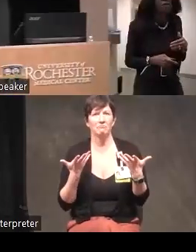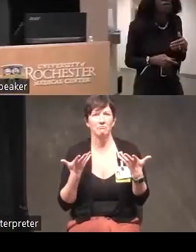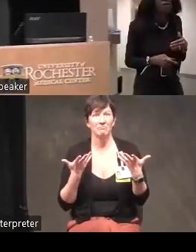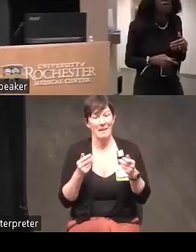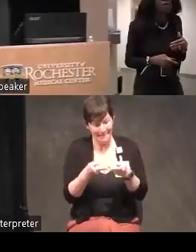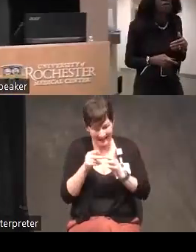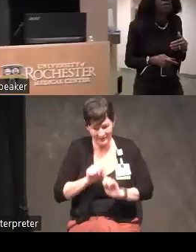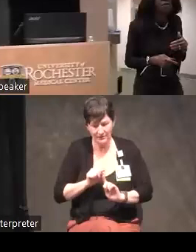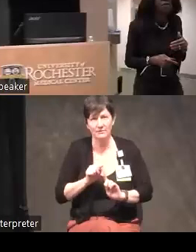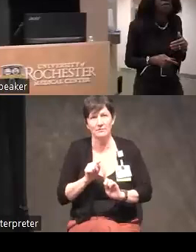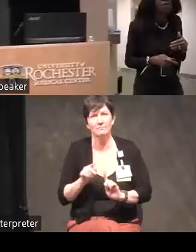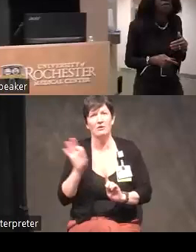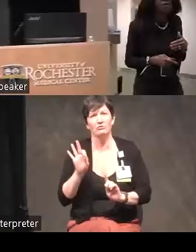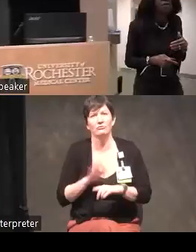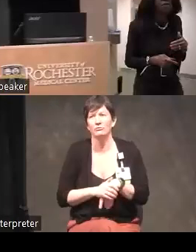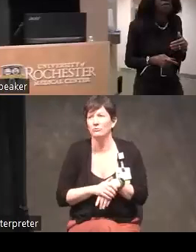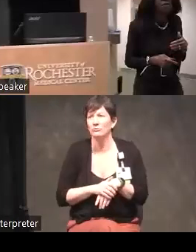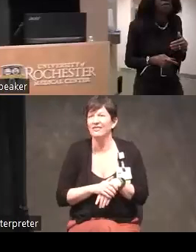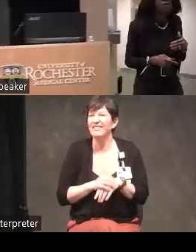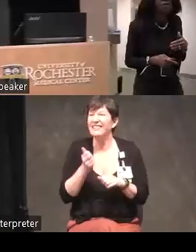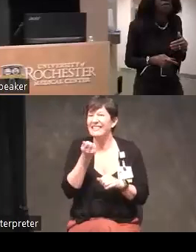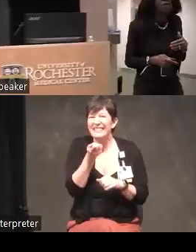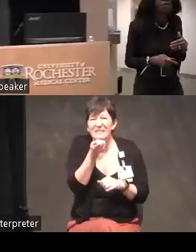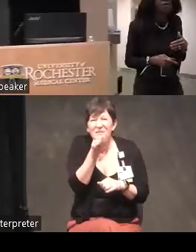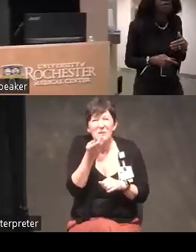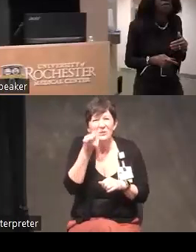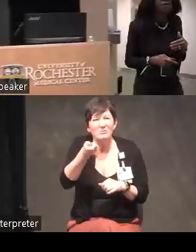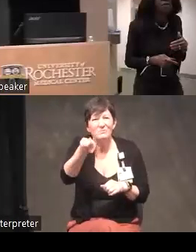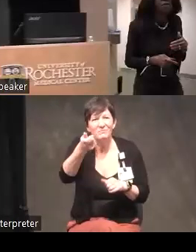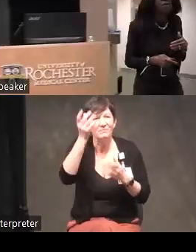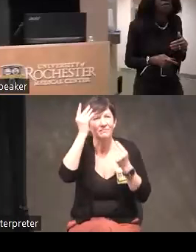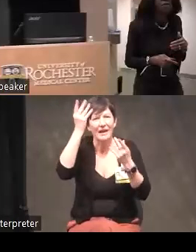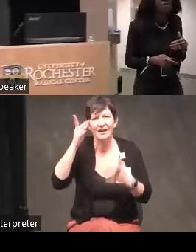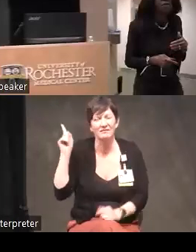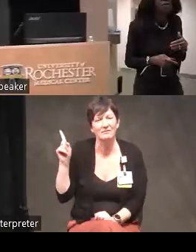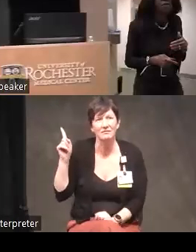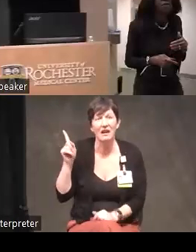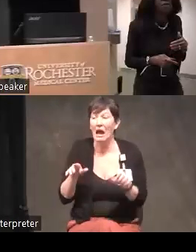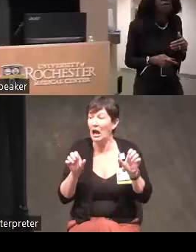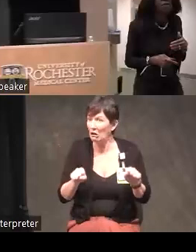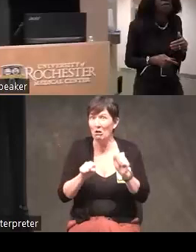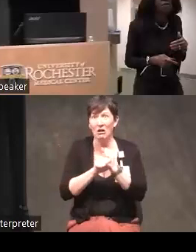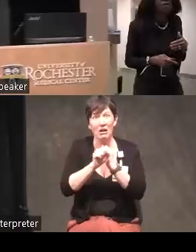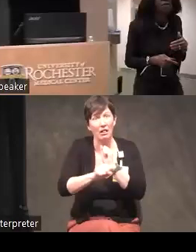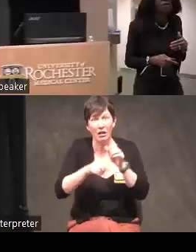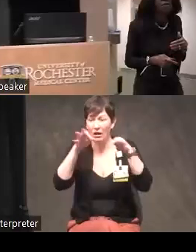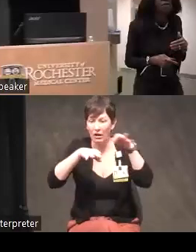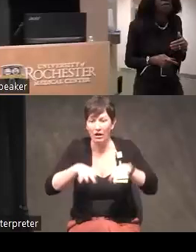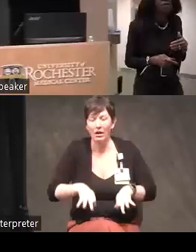place matters. These are just a few of the data. I could go on and on. I just want to make it relevant